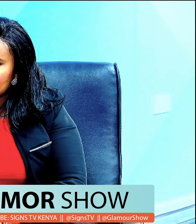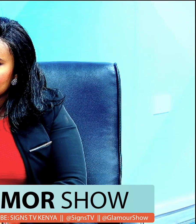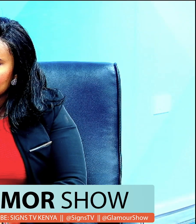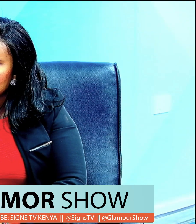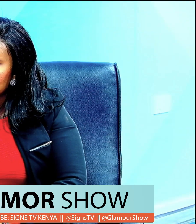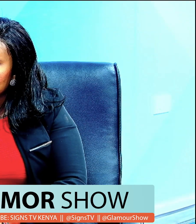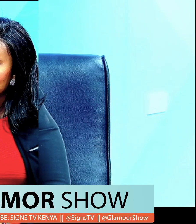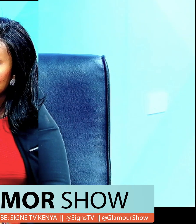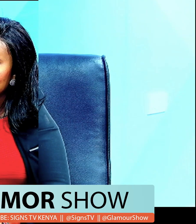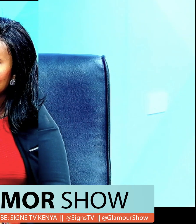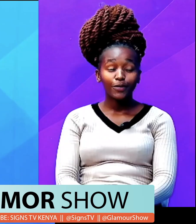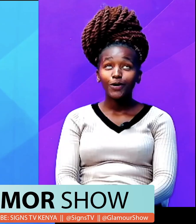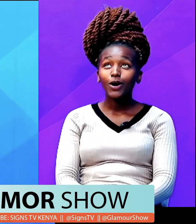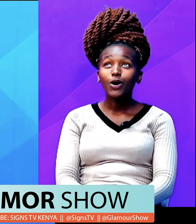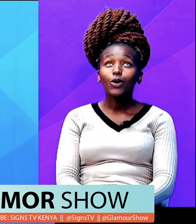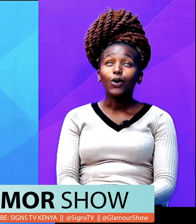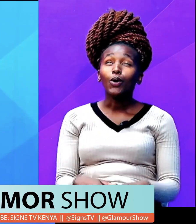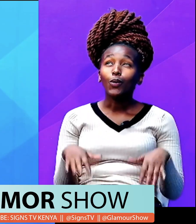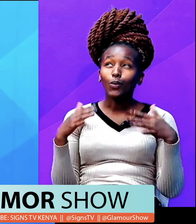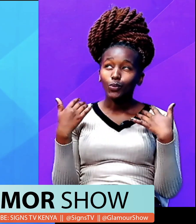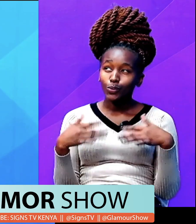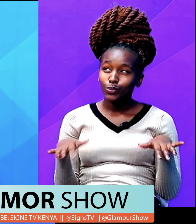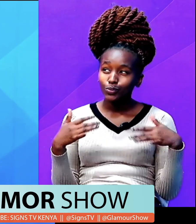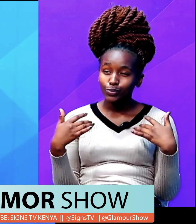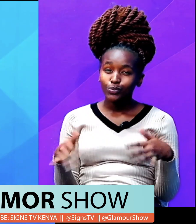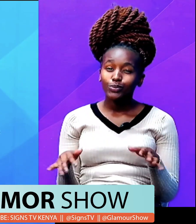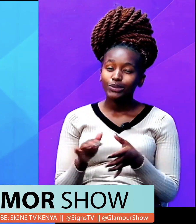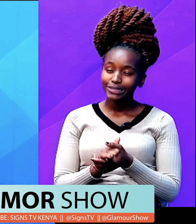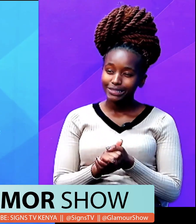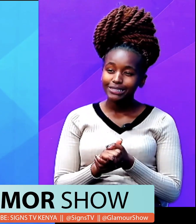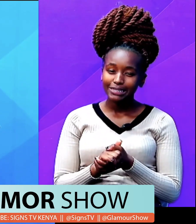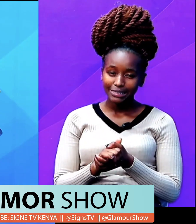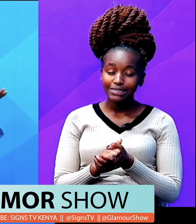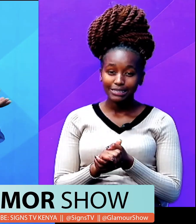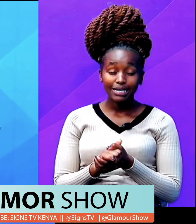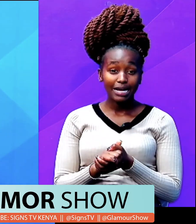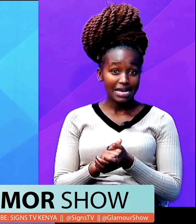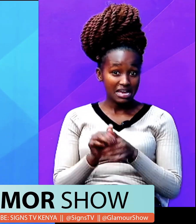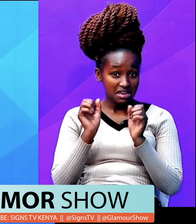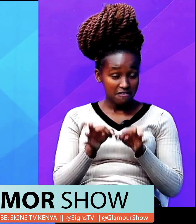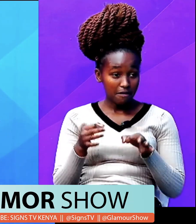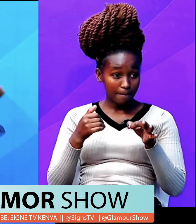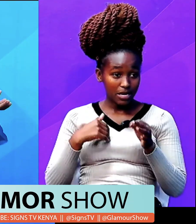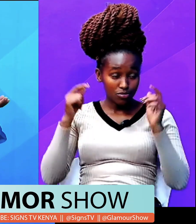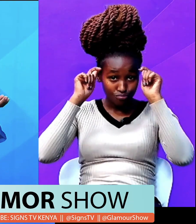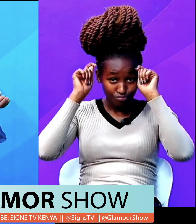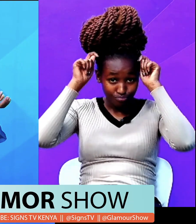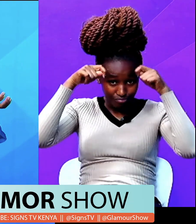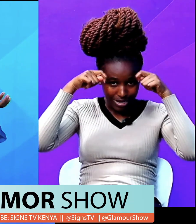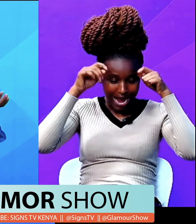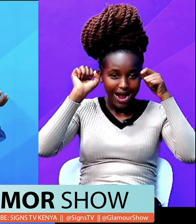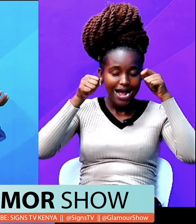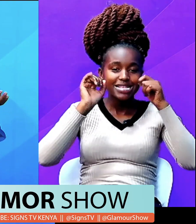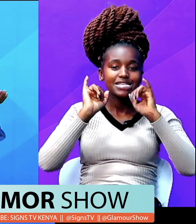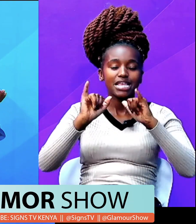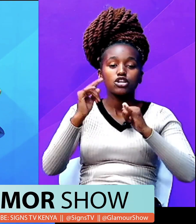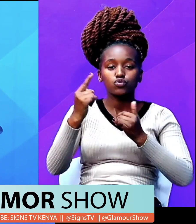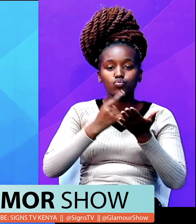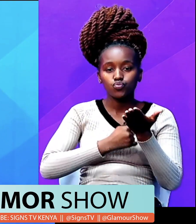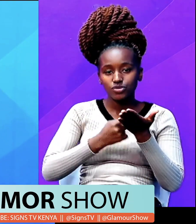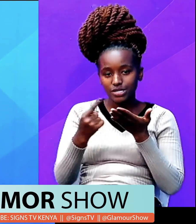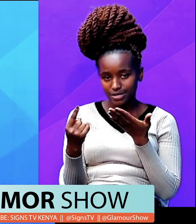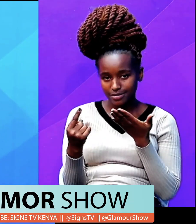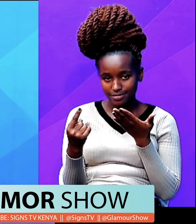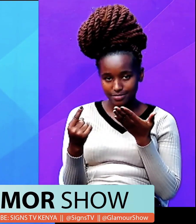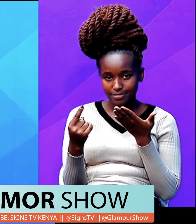reinstallation? Wow. So an install can last up to 2 weeks.